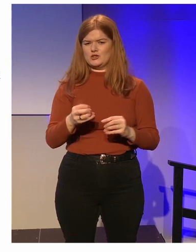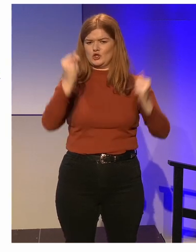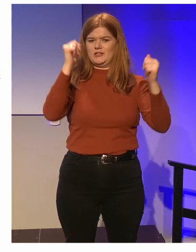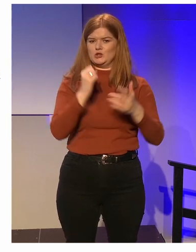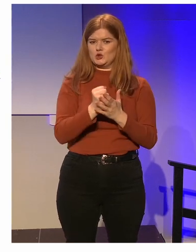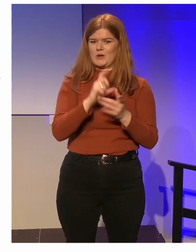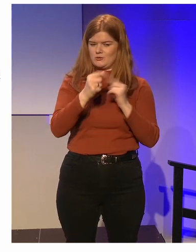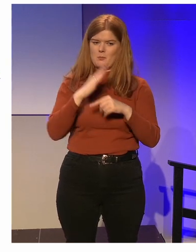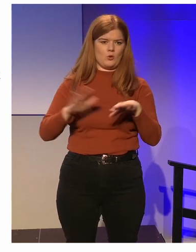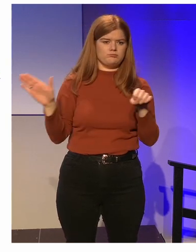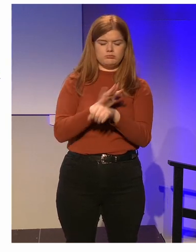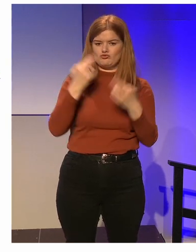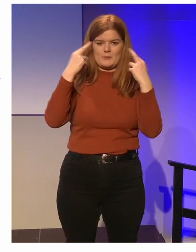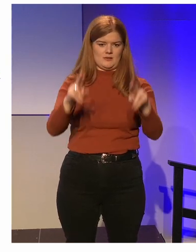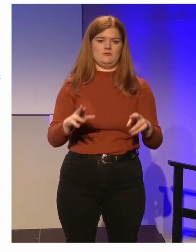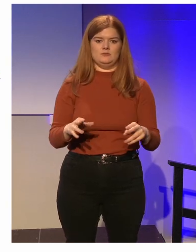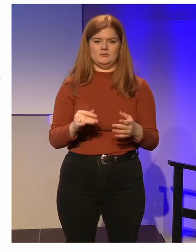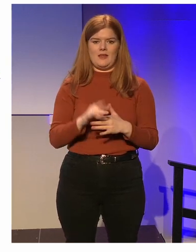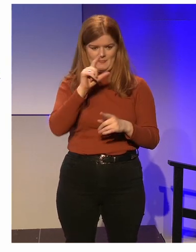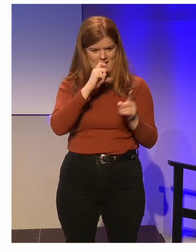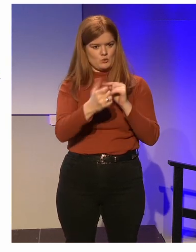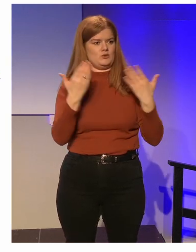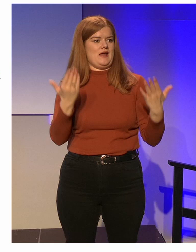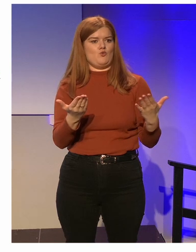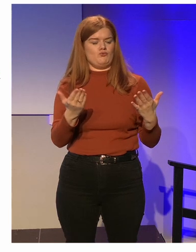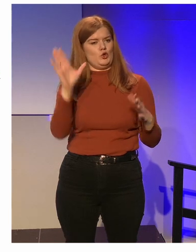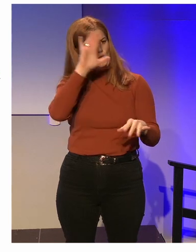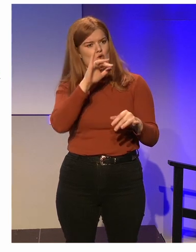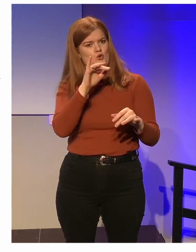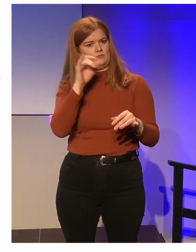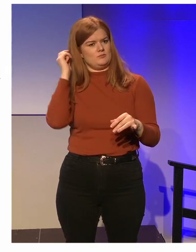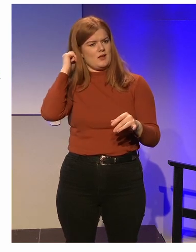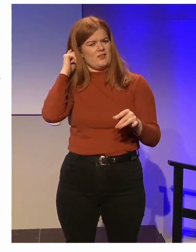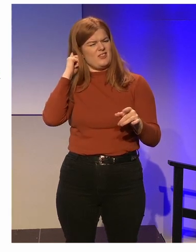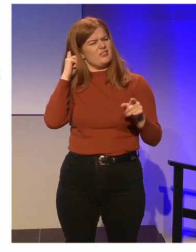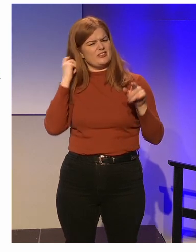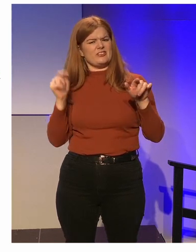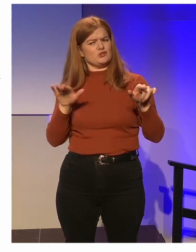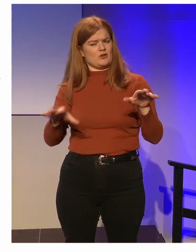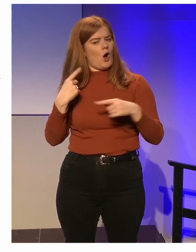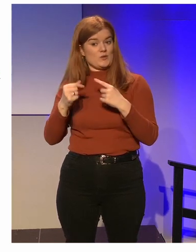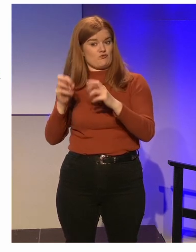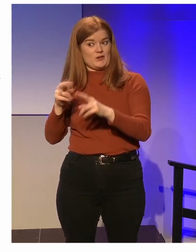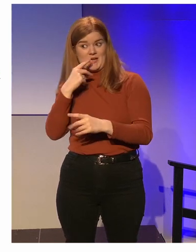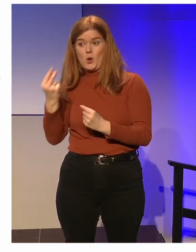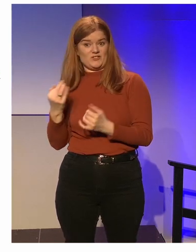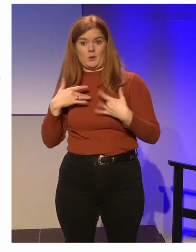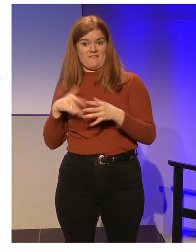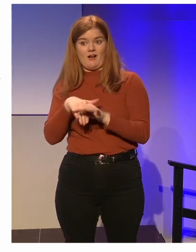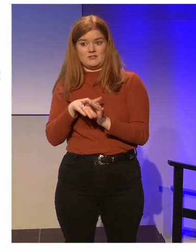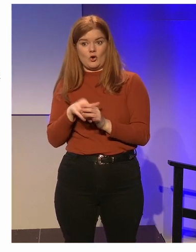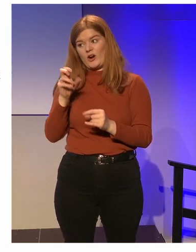is much more representative. Suddenly that council looks, but that child always has the right to say no, don't want to be involved. Yeah, I'll do